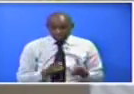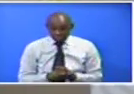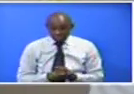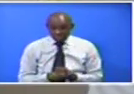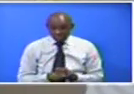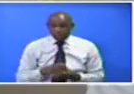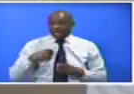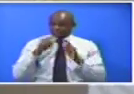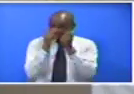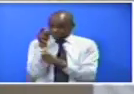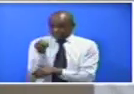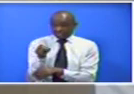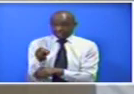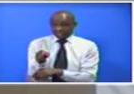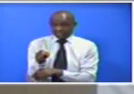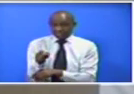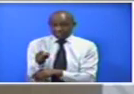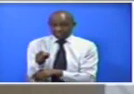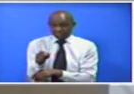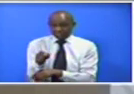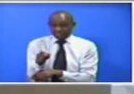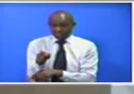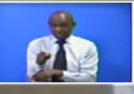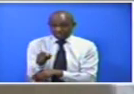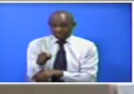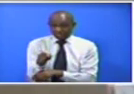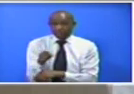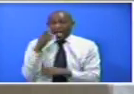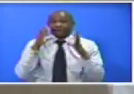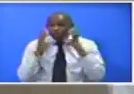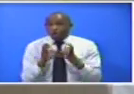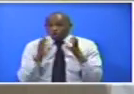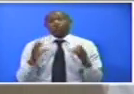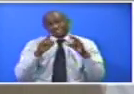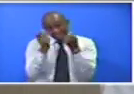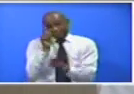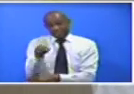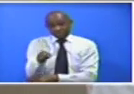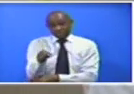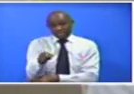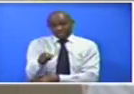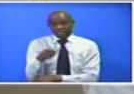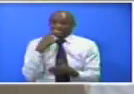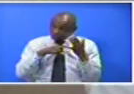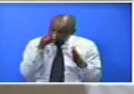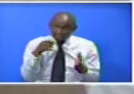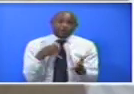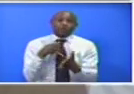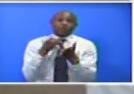there's a team that was apparently the Nyong Nyong team, with the aspirant was part of